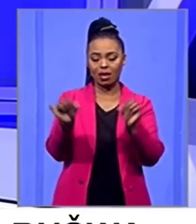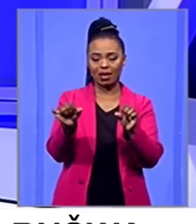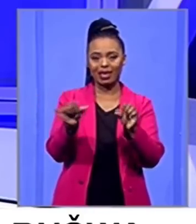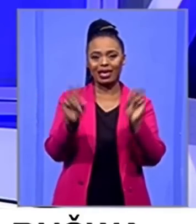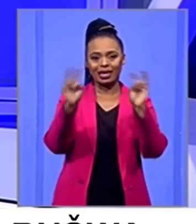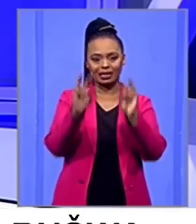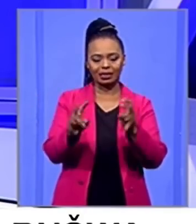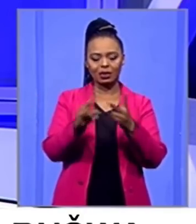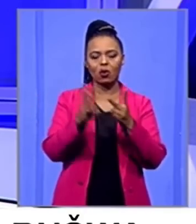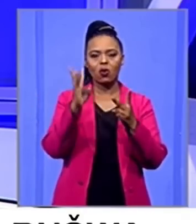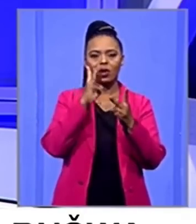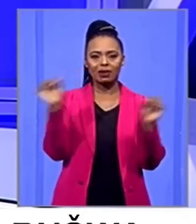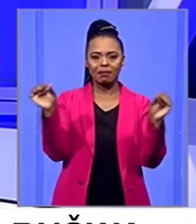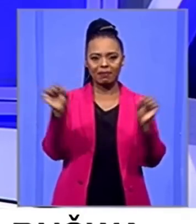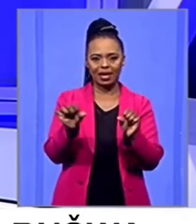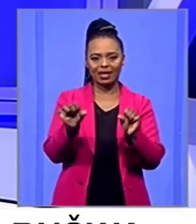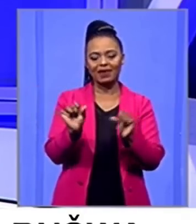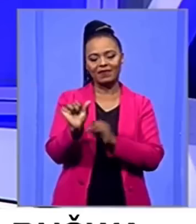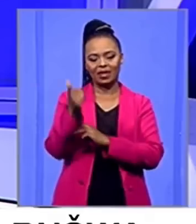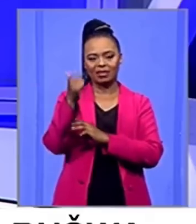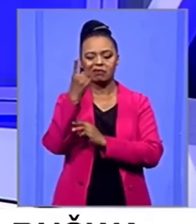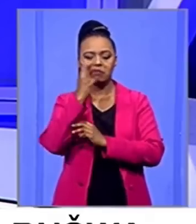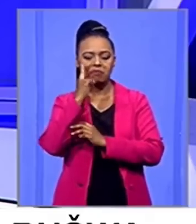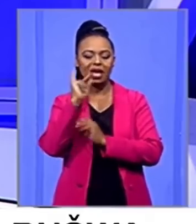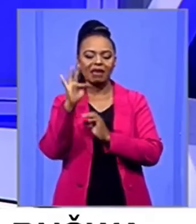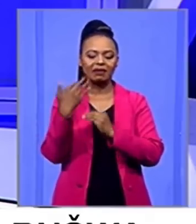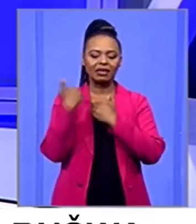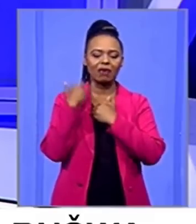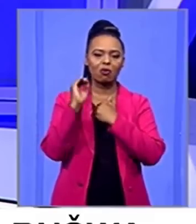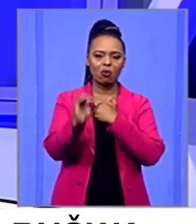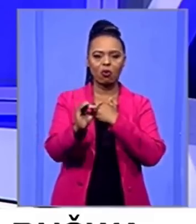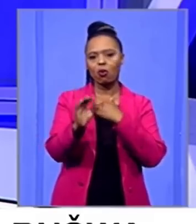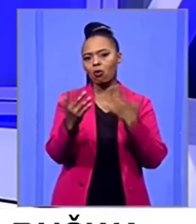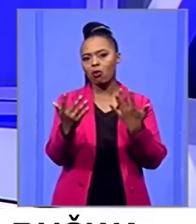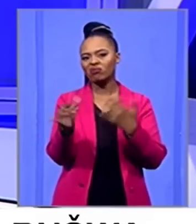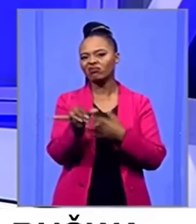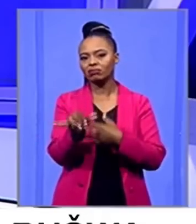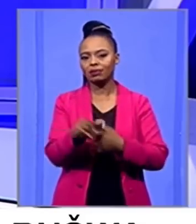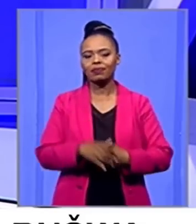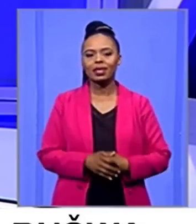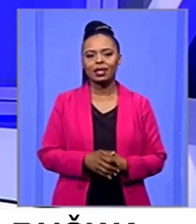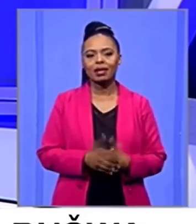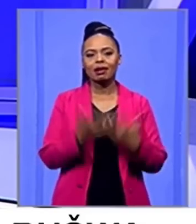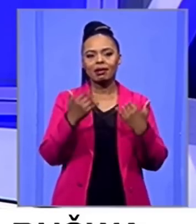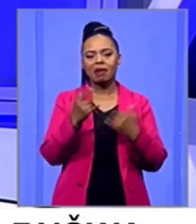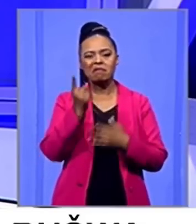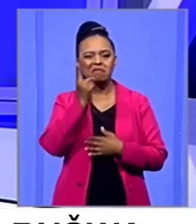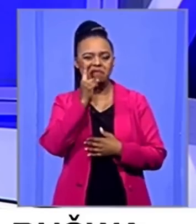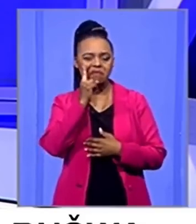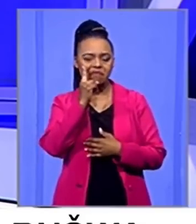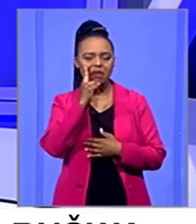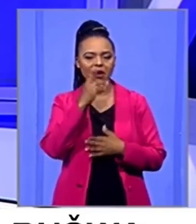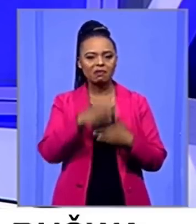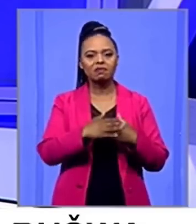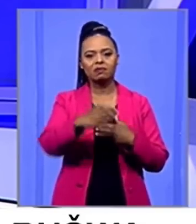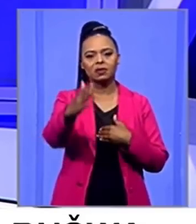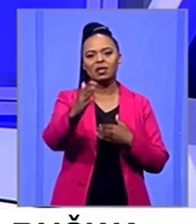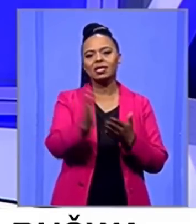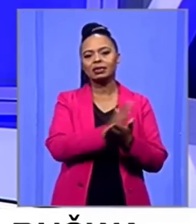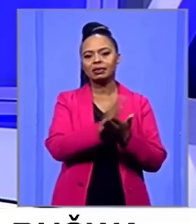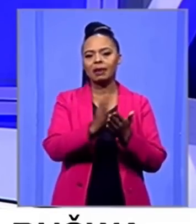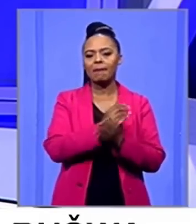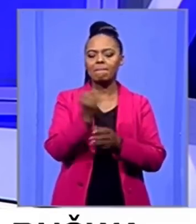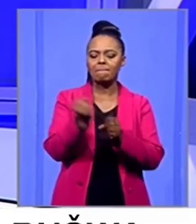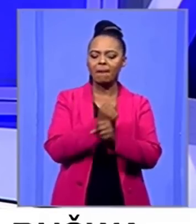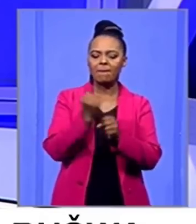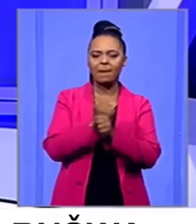metse a ka bušwa a bulelwa gape. Bahlankedi ba re ba komana madula a bapile mola ka go le lengwe ba šoma